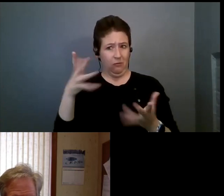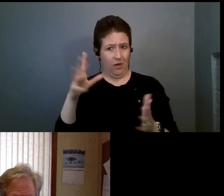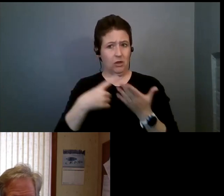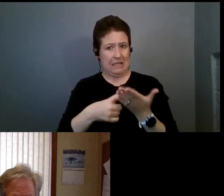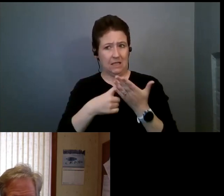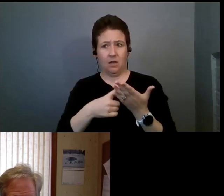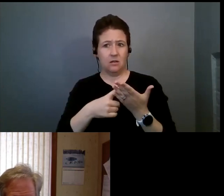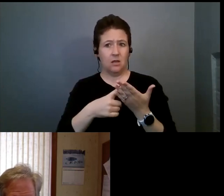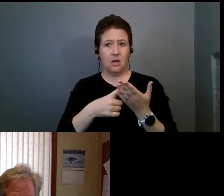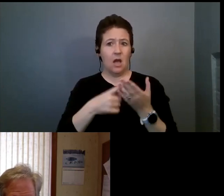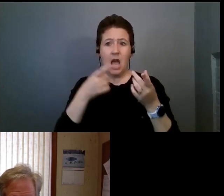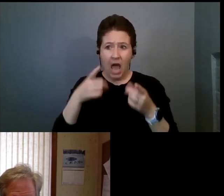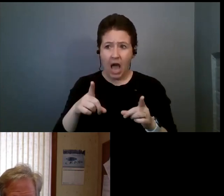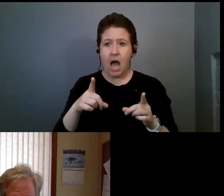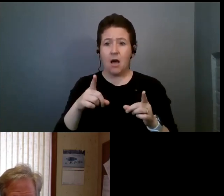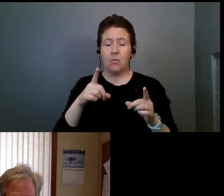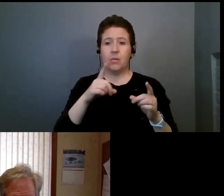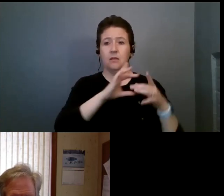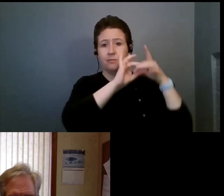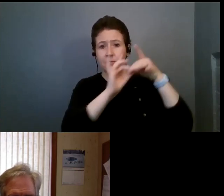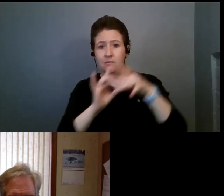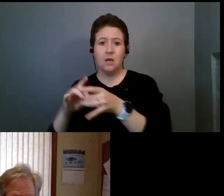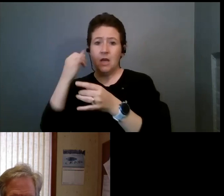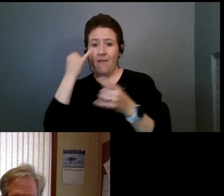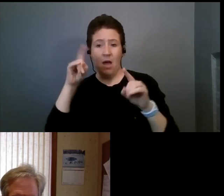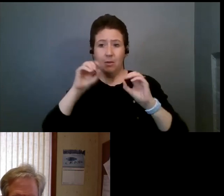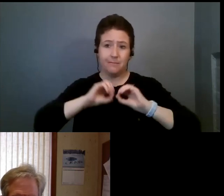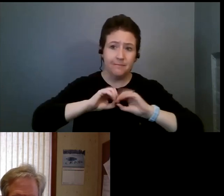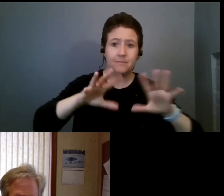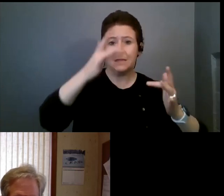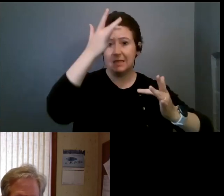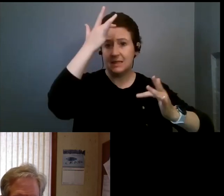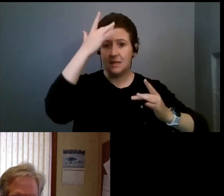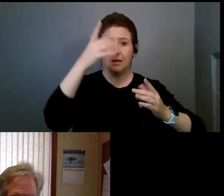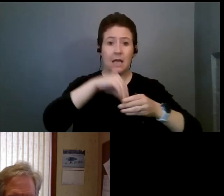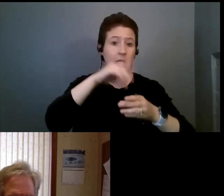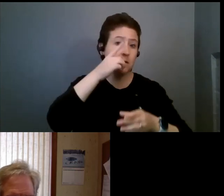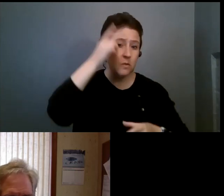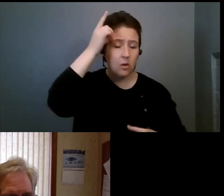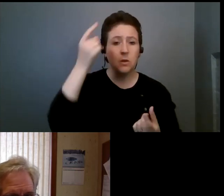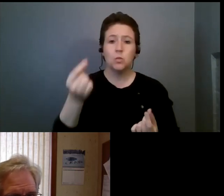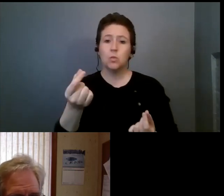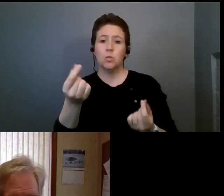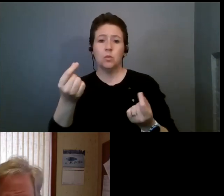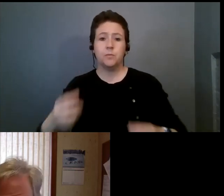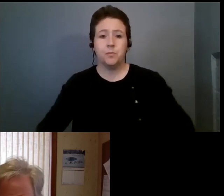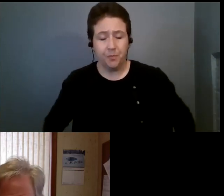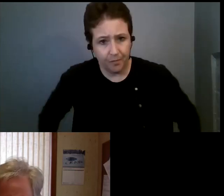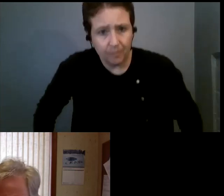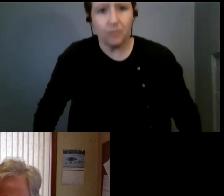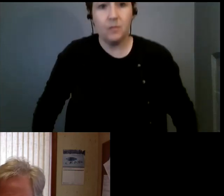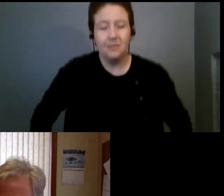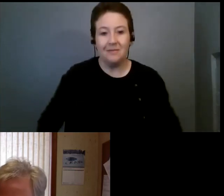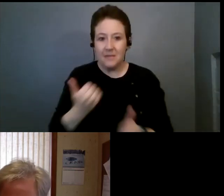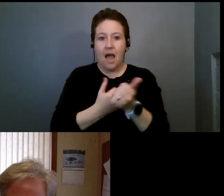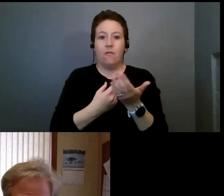you would have continuity of operations if an outbreak occurred in something such as a dorm building? Yeah, absolutely. Every